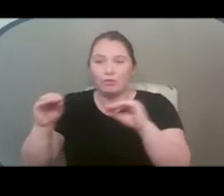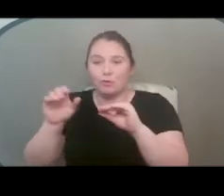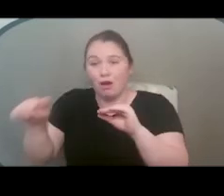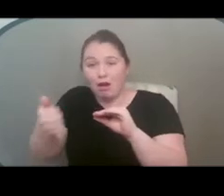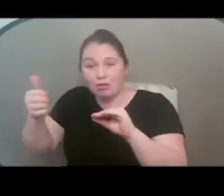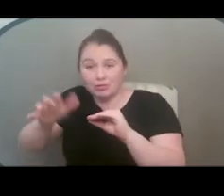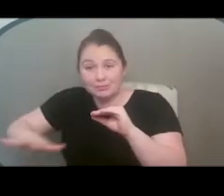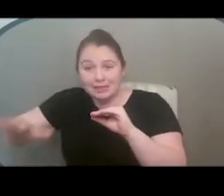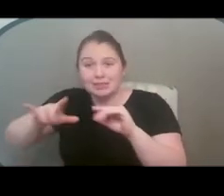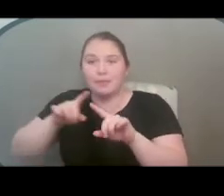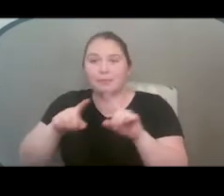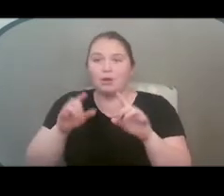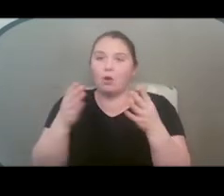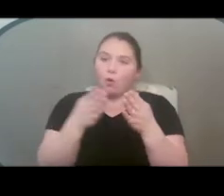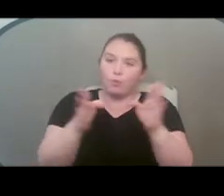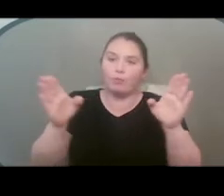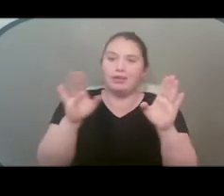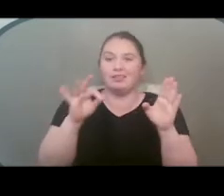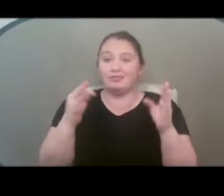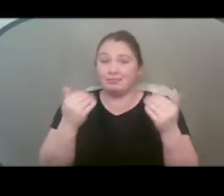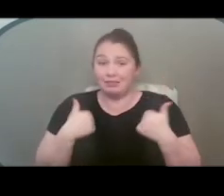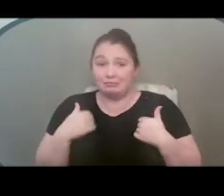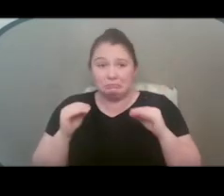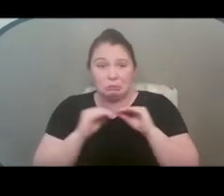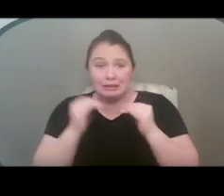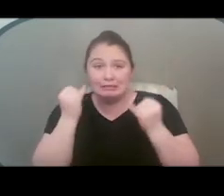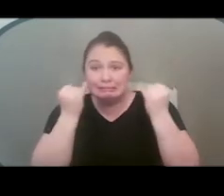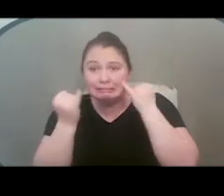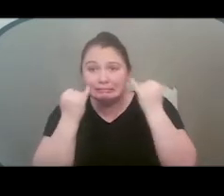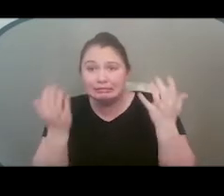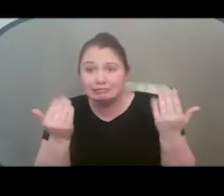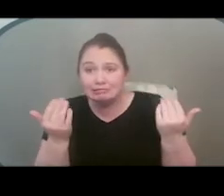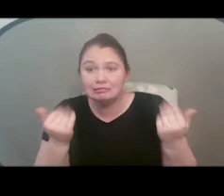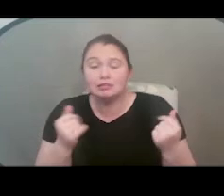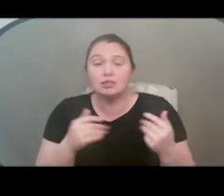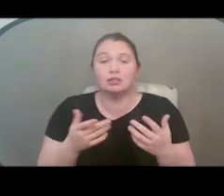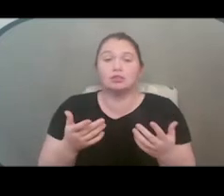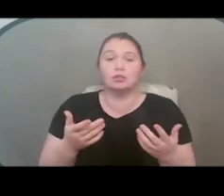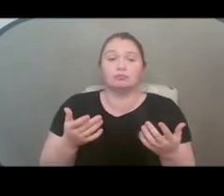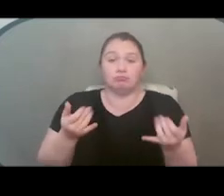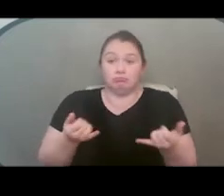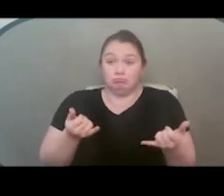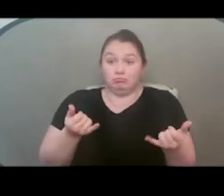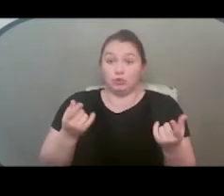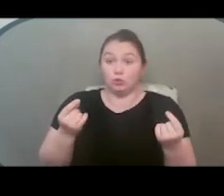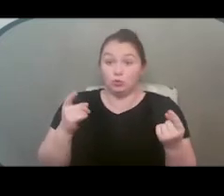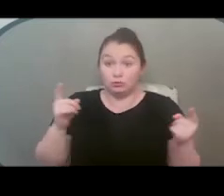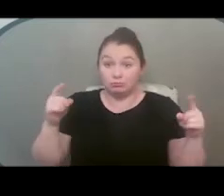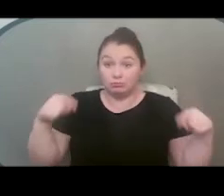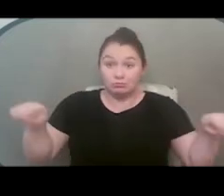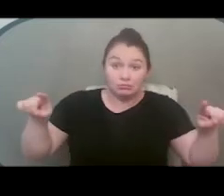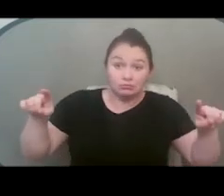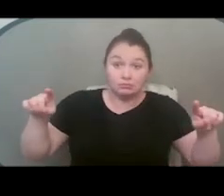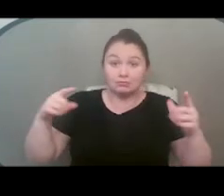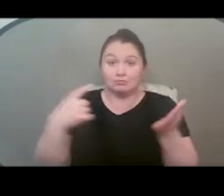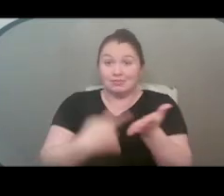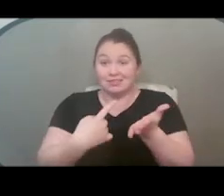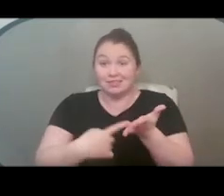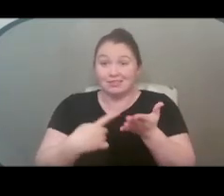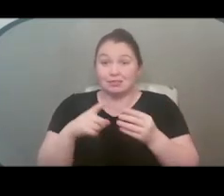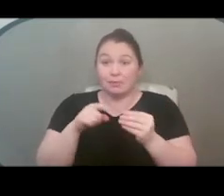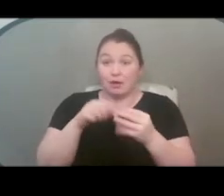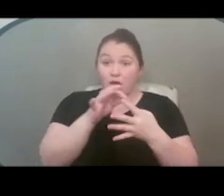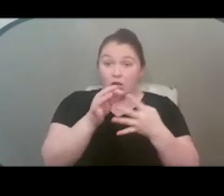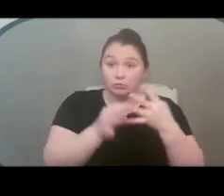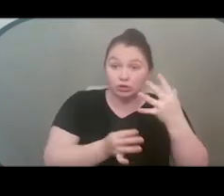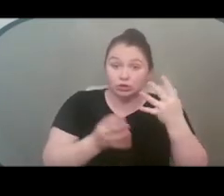anyone had any other ideas. So I was going to sort of let you guys, if anyone wants to jump on something and talk a little bit about